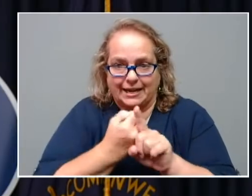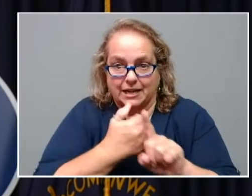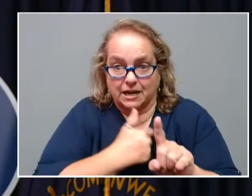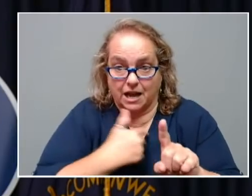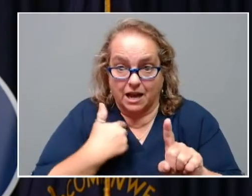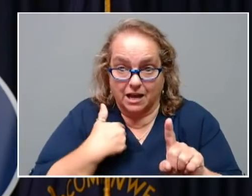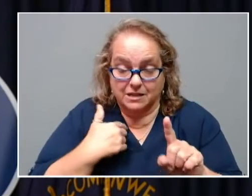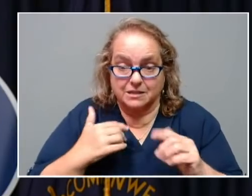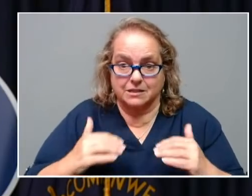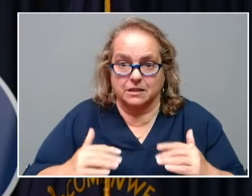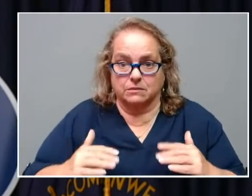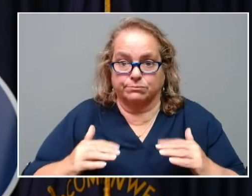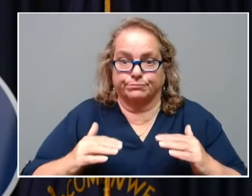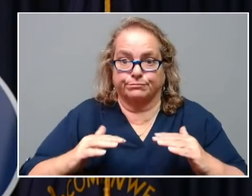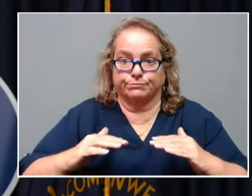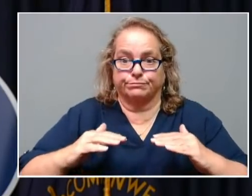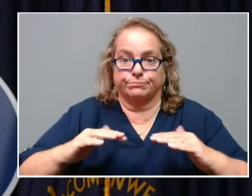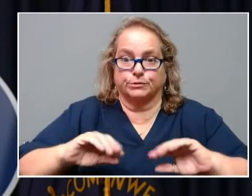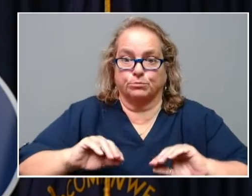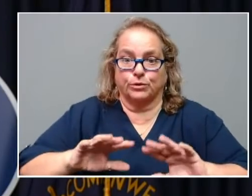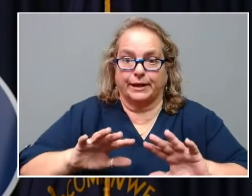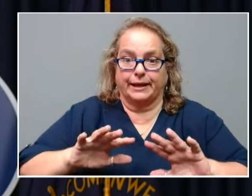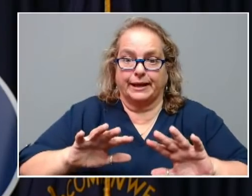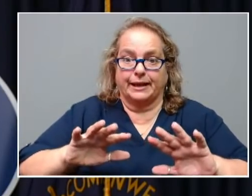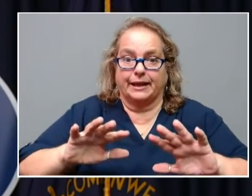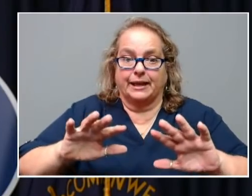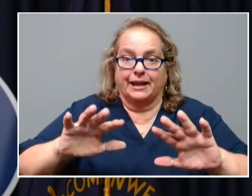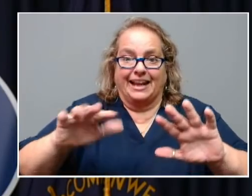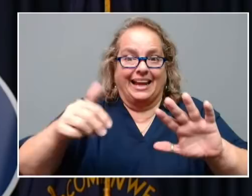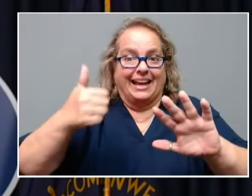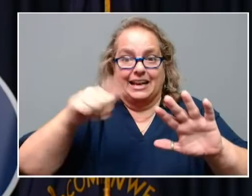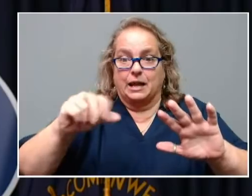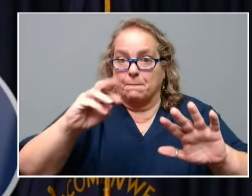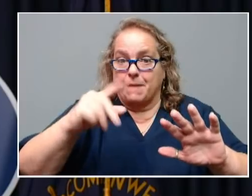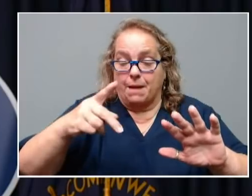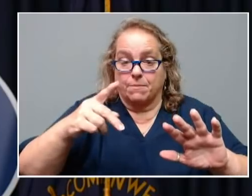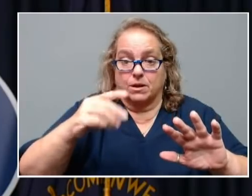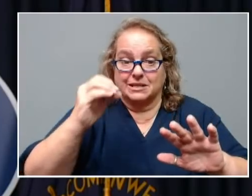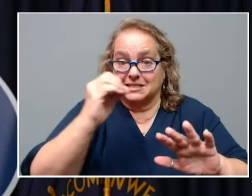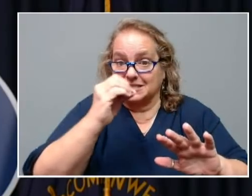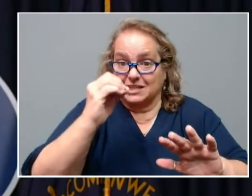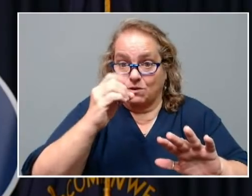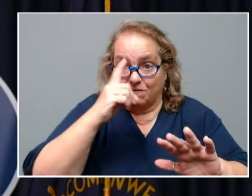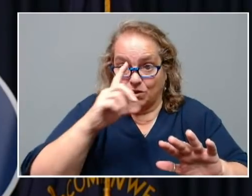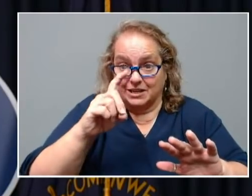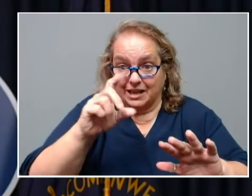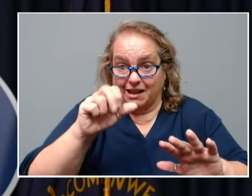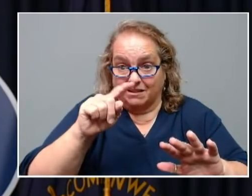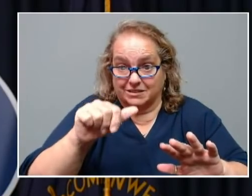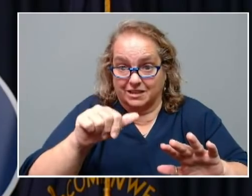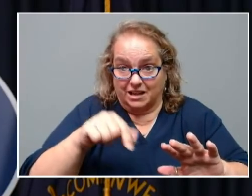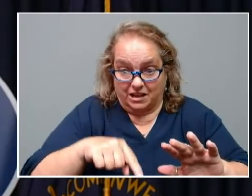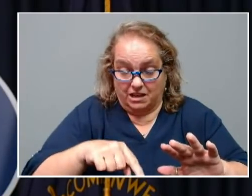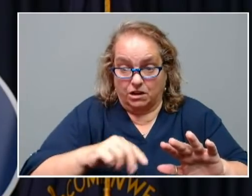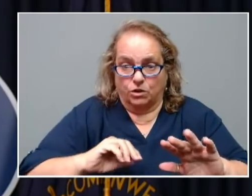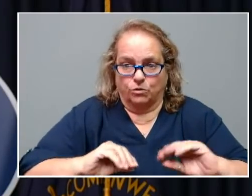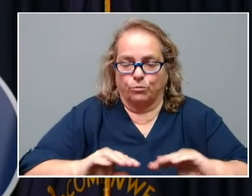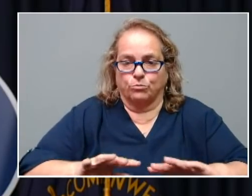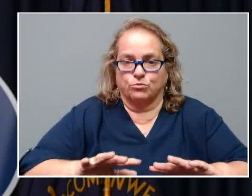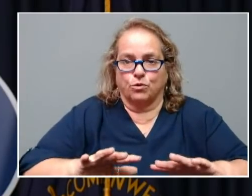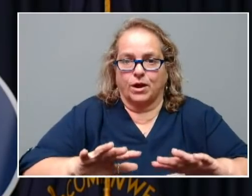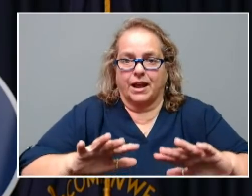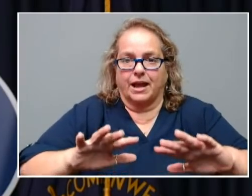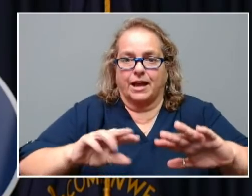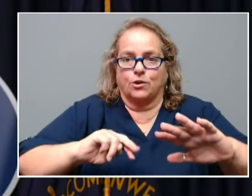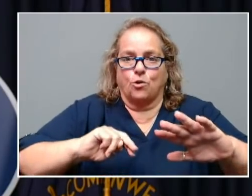you can see on any map, ground zero for the Delta variant is just slowly creeping north, and we expect